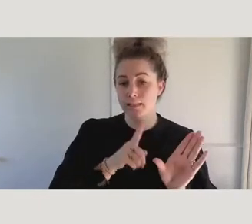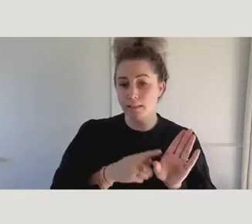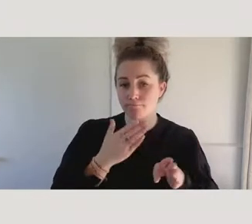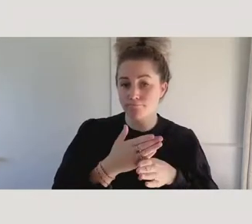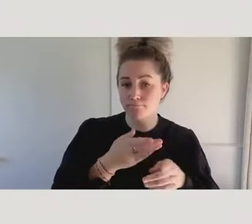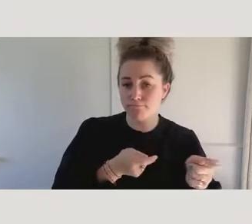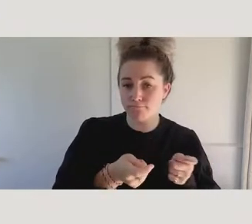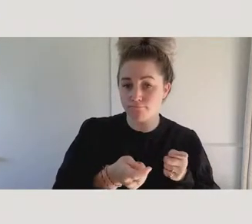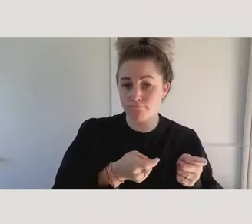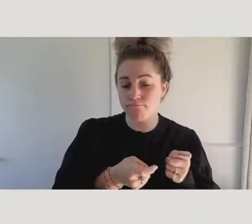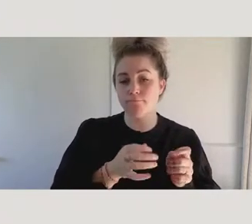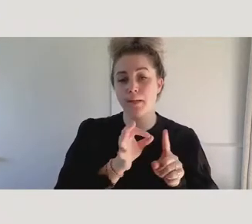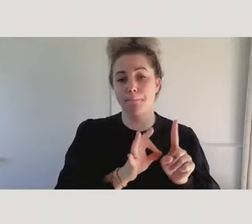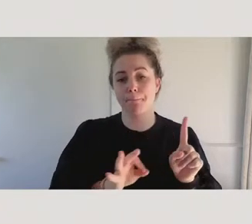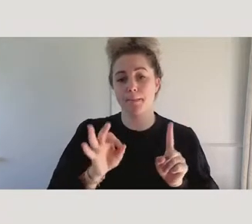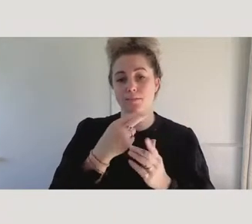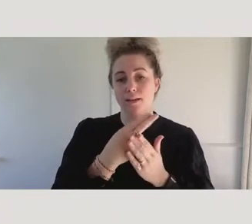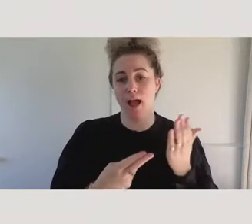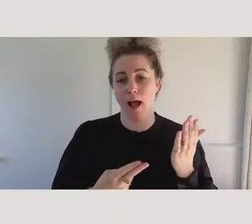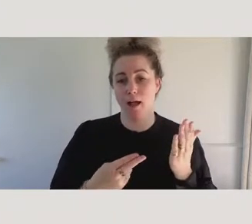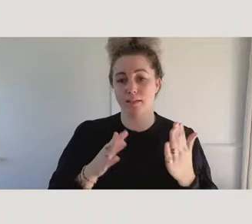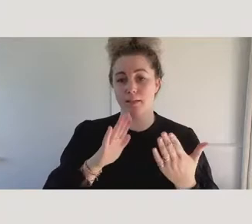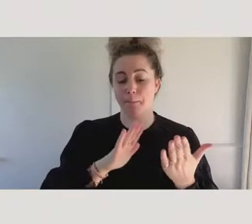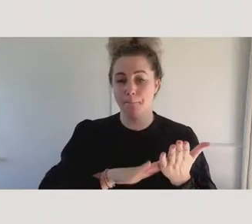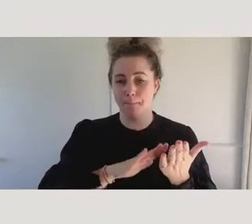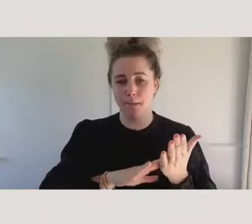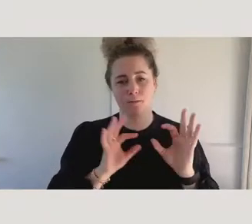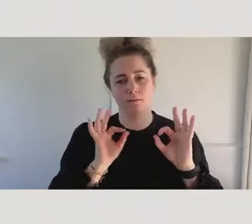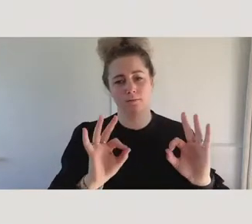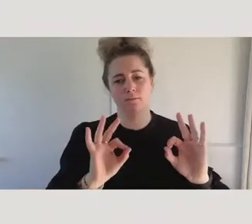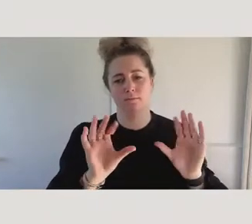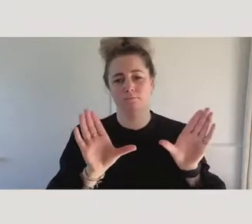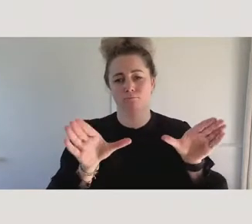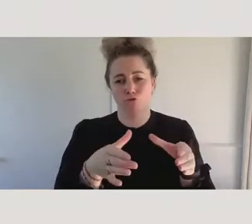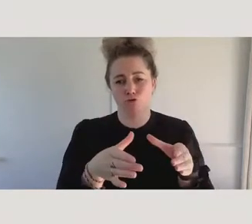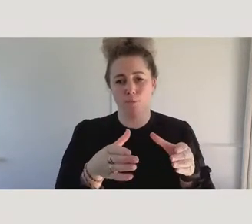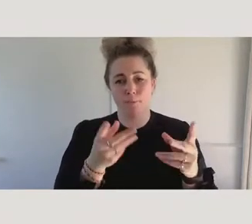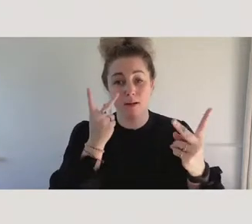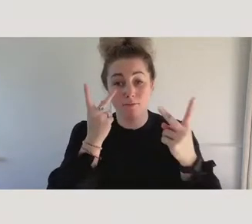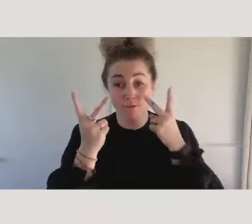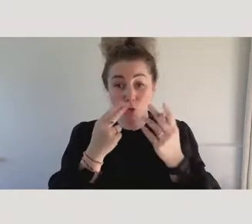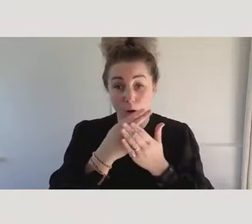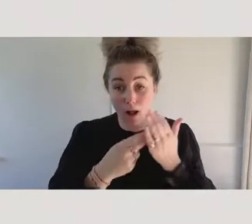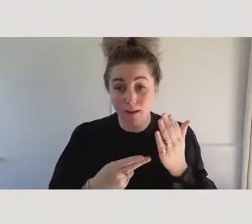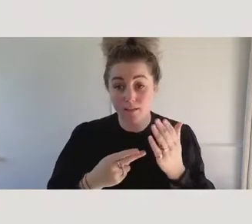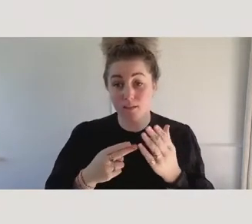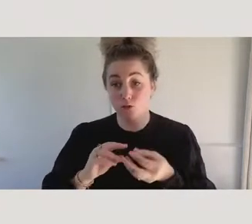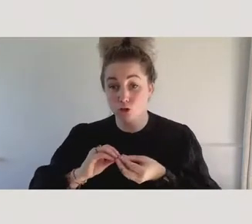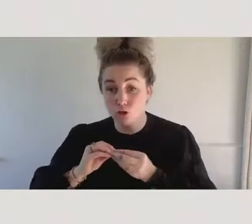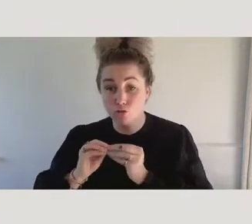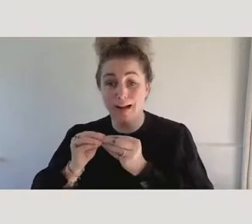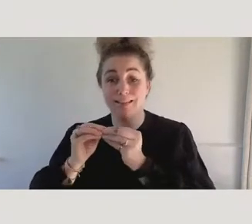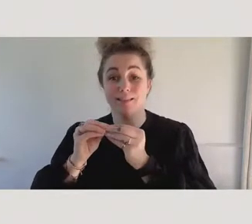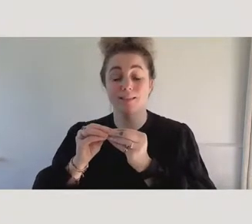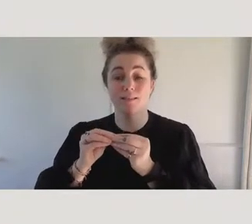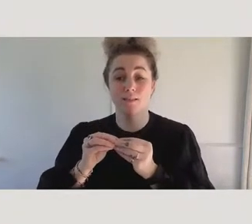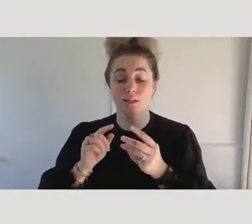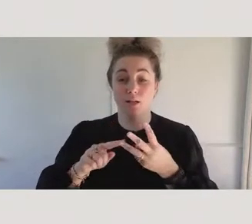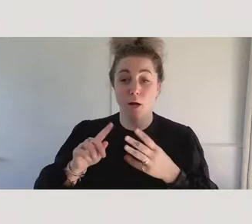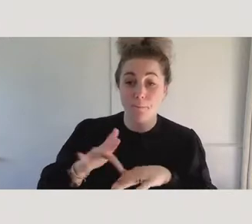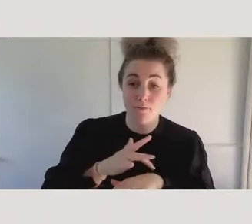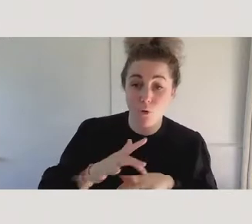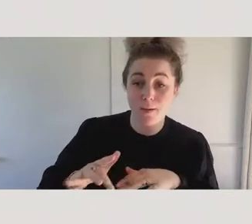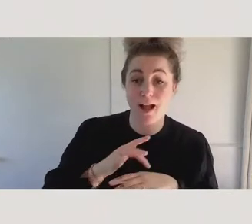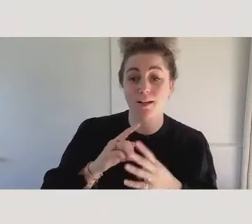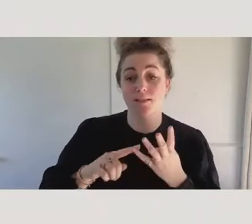Arts committee members were a fantastic group drawn from visual artists musicians curators Heritage artists performing artists